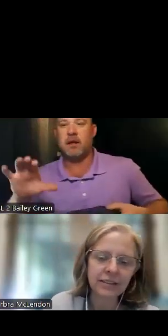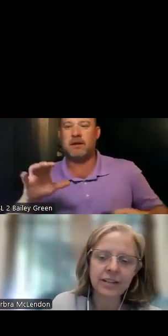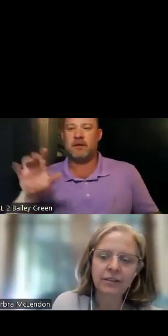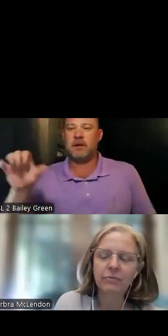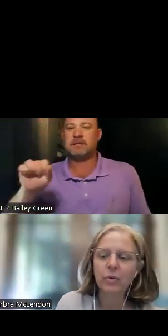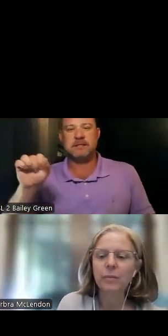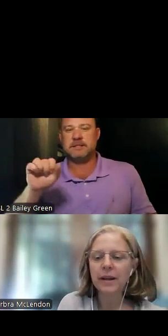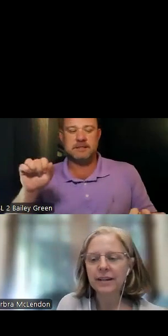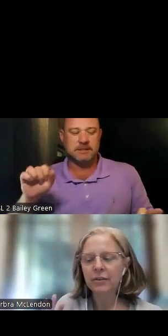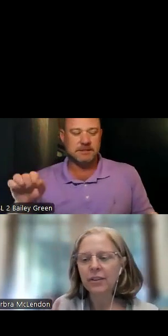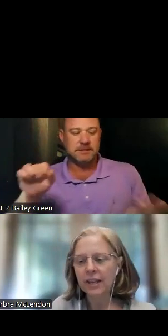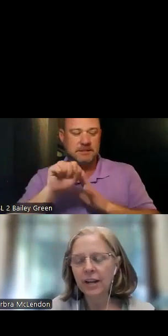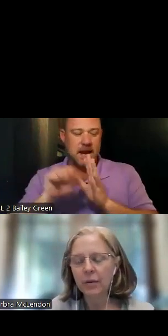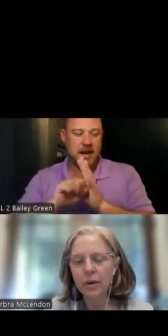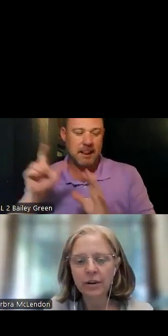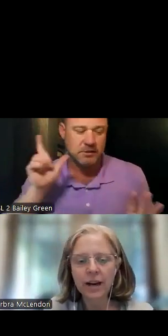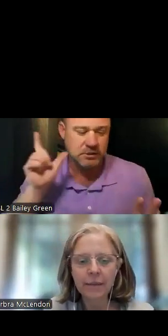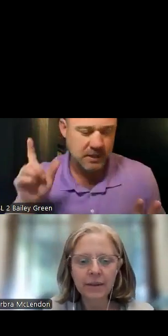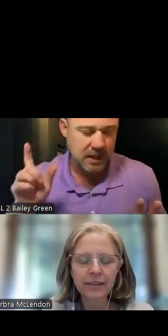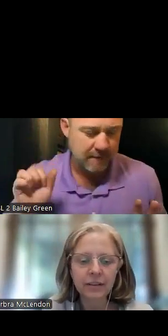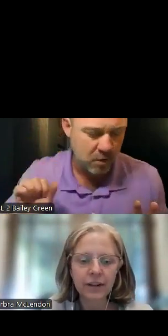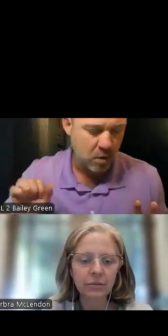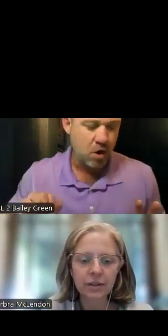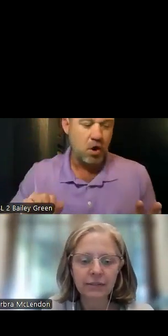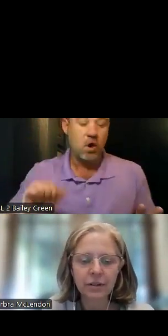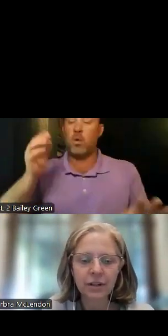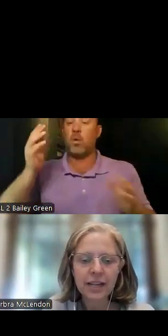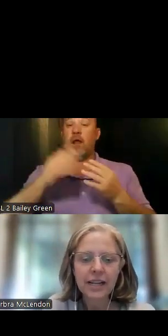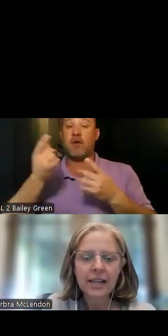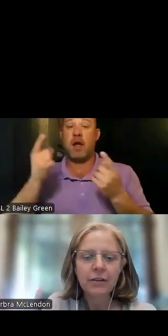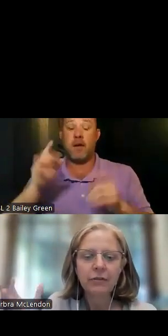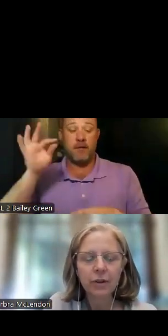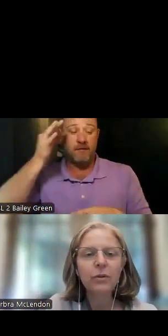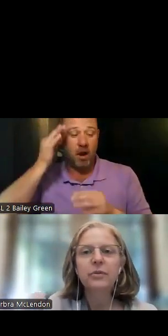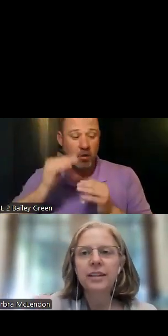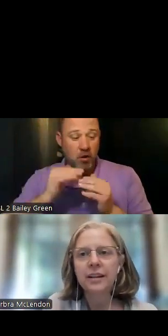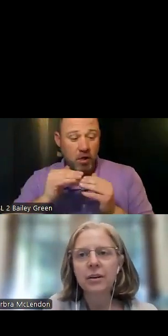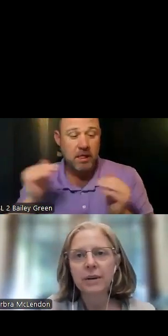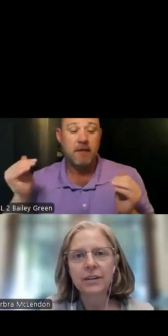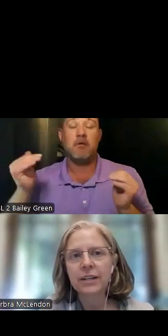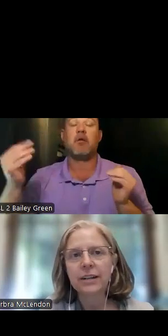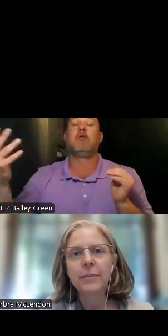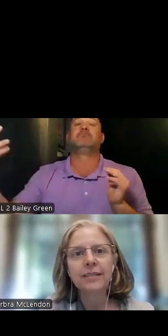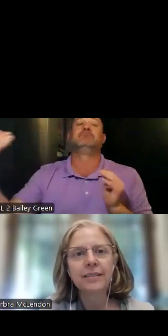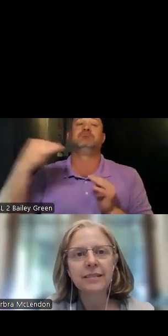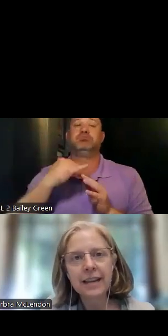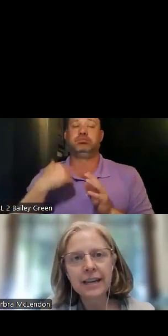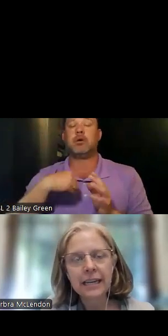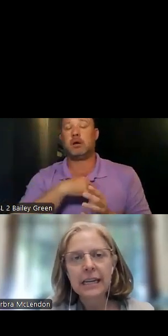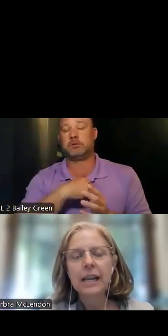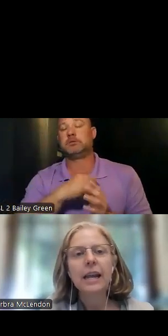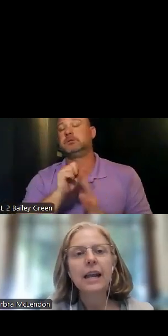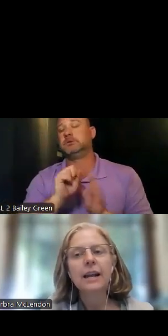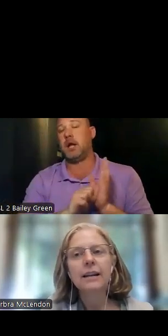state legislative work. But here's the thing, whatever happens at the federal level flows in our direction. It impacts the